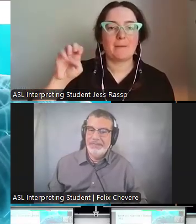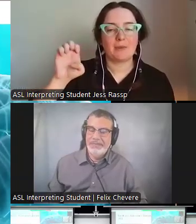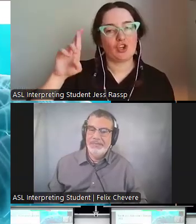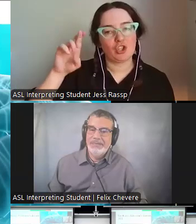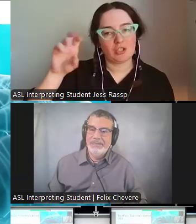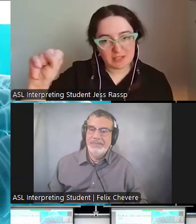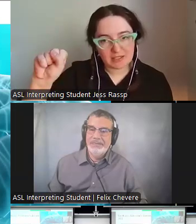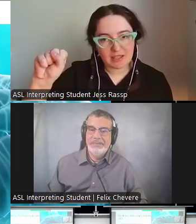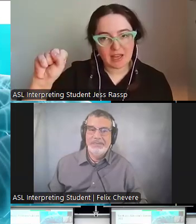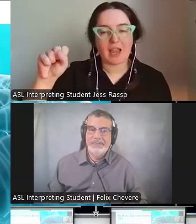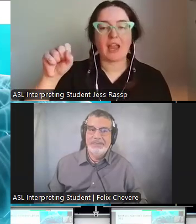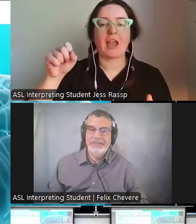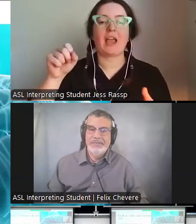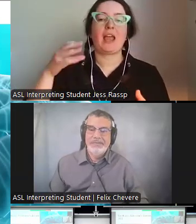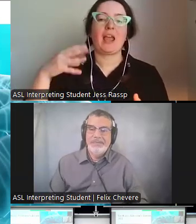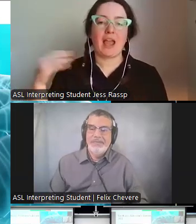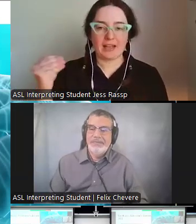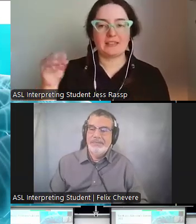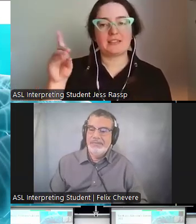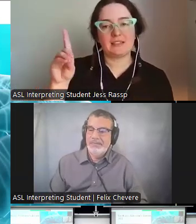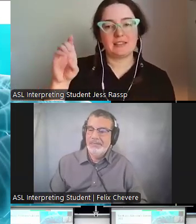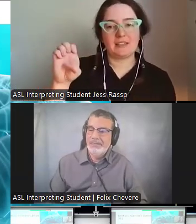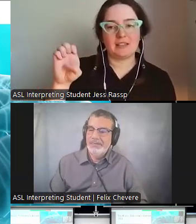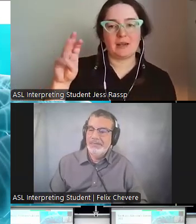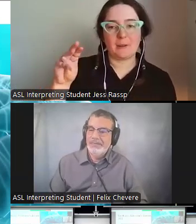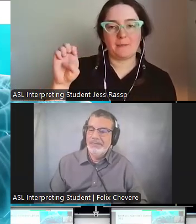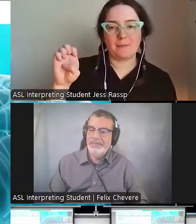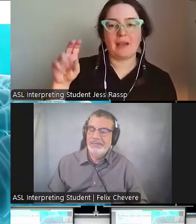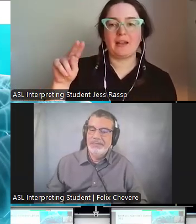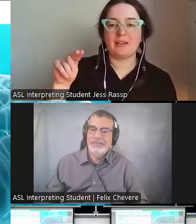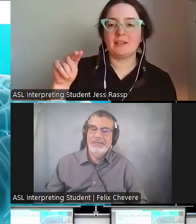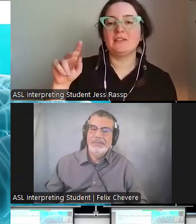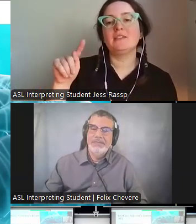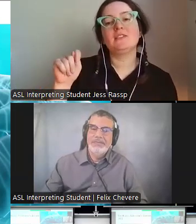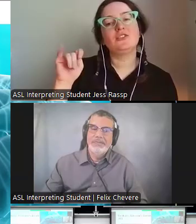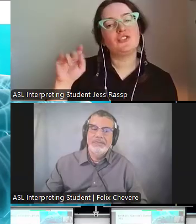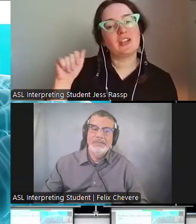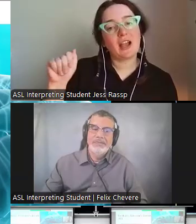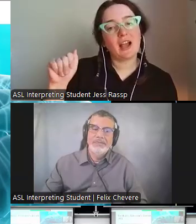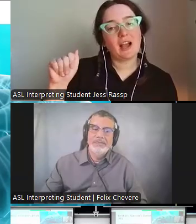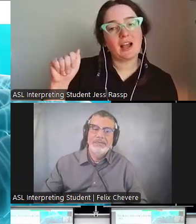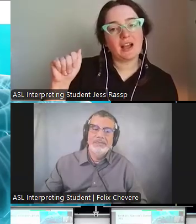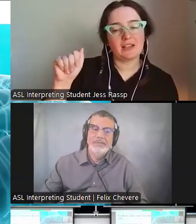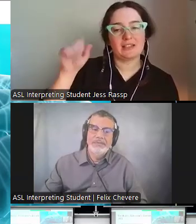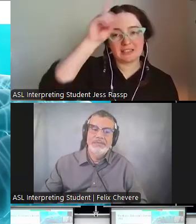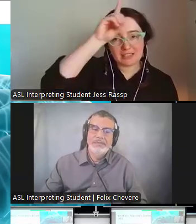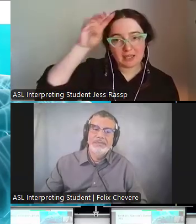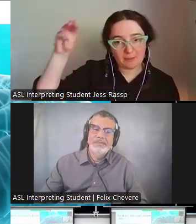All right. Some of us probably know someone that has had dementia or had Alzheimer's.